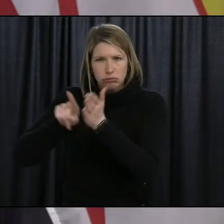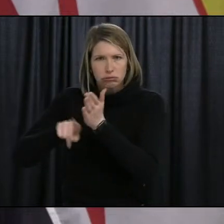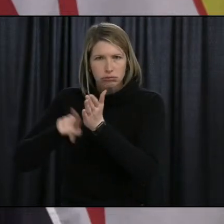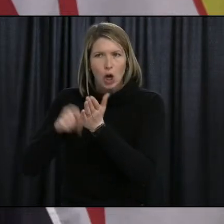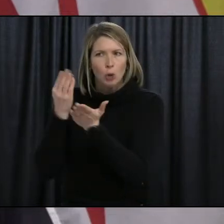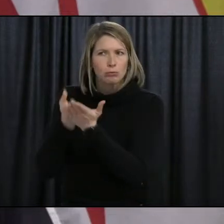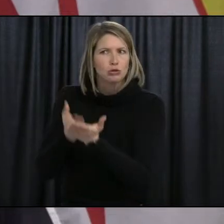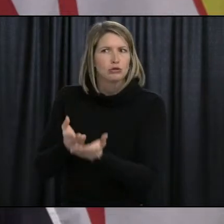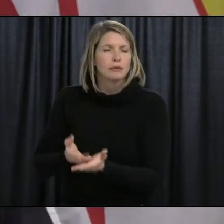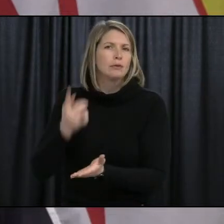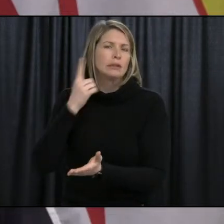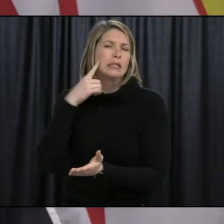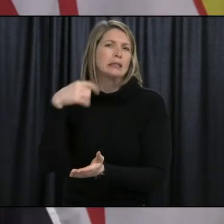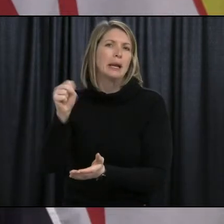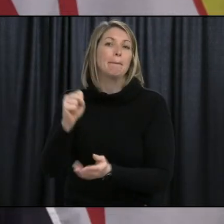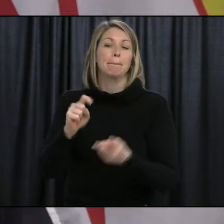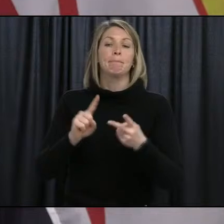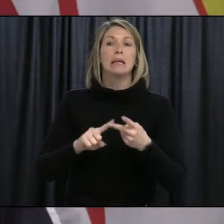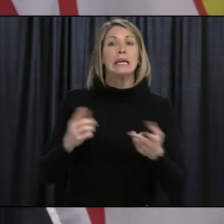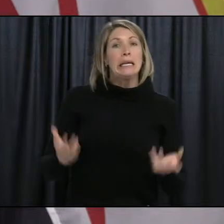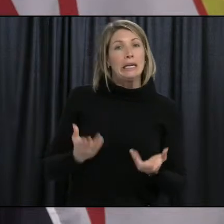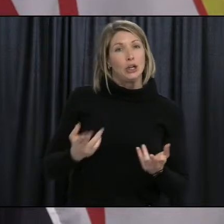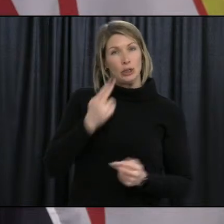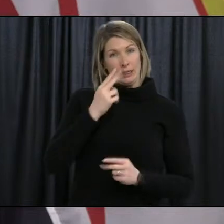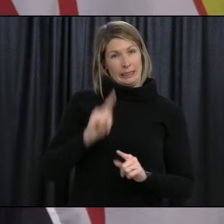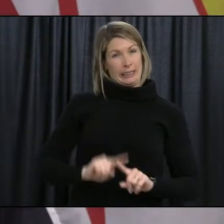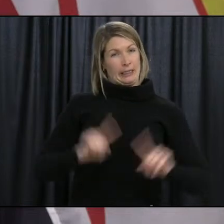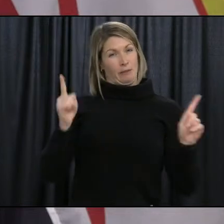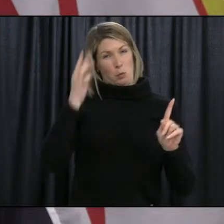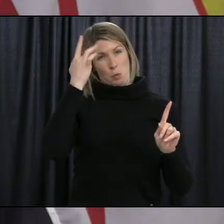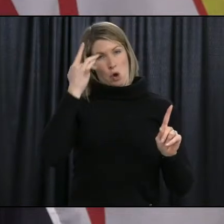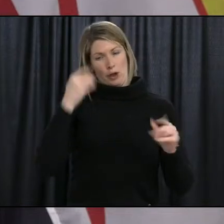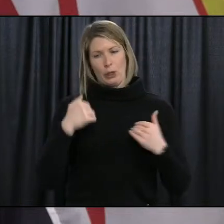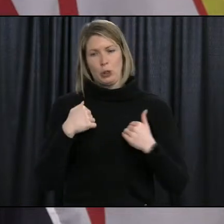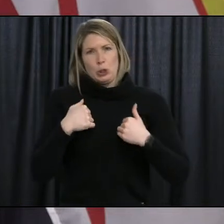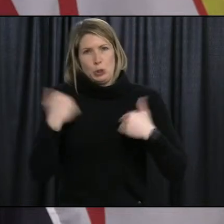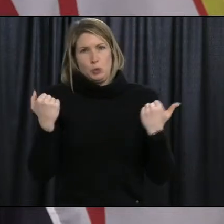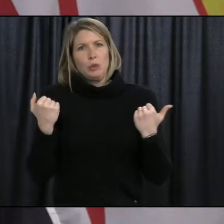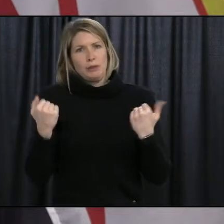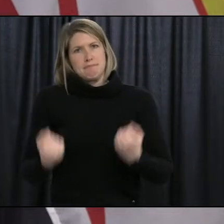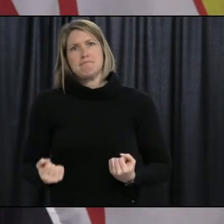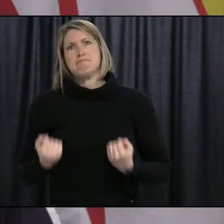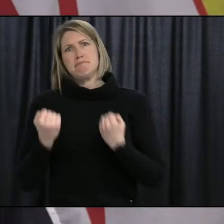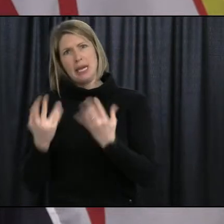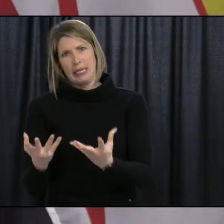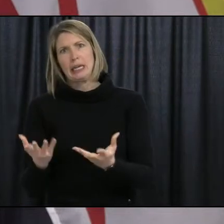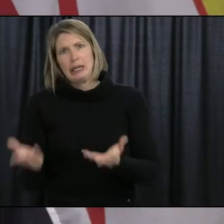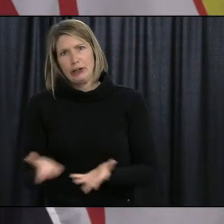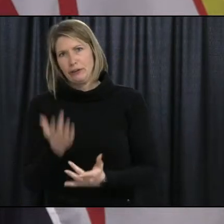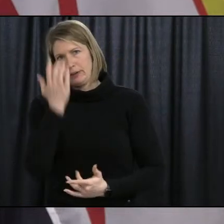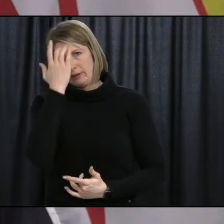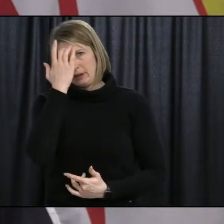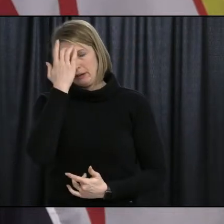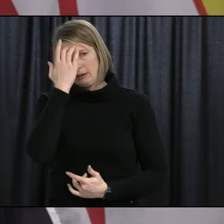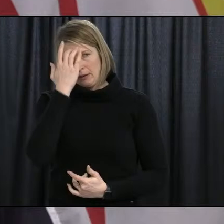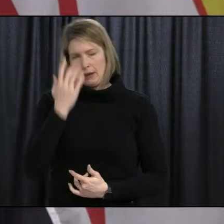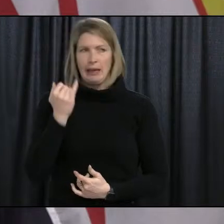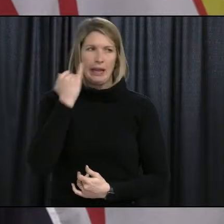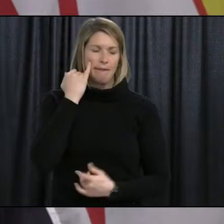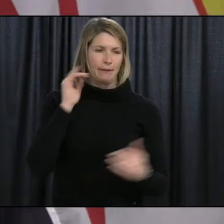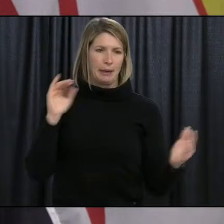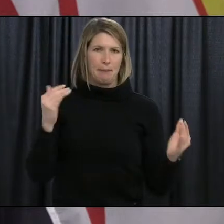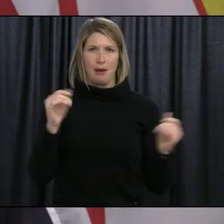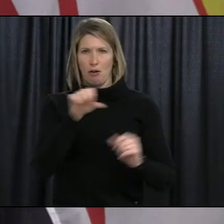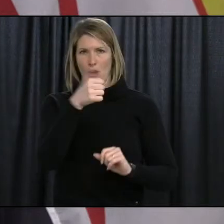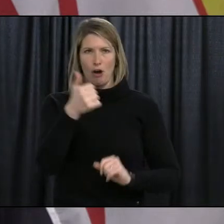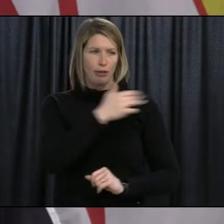younger people who contracted the virus, and that can certainly make a difference when you're looking at the proportion of